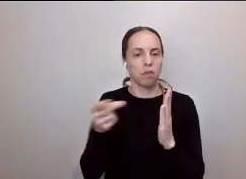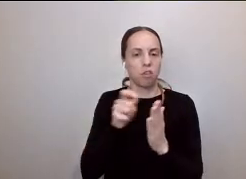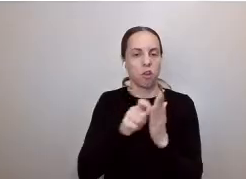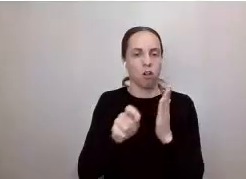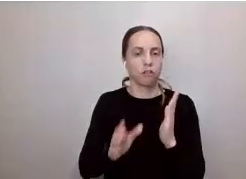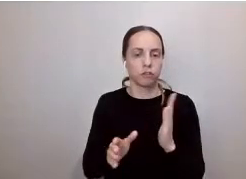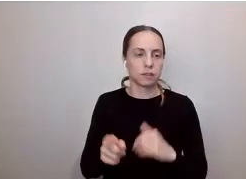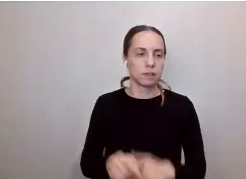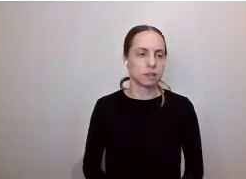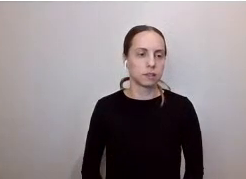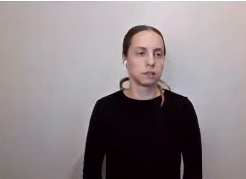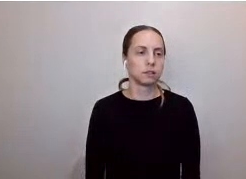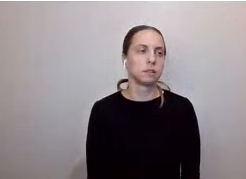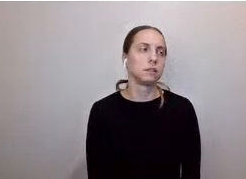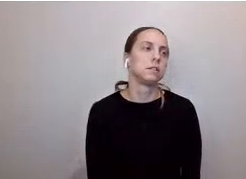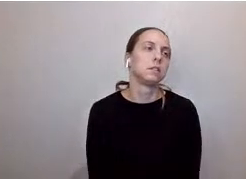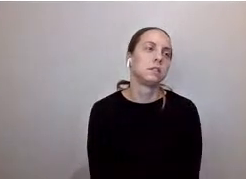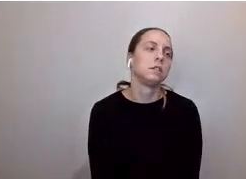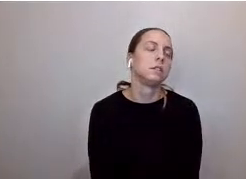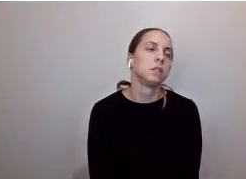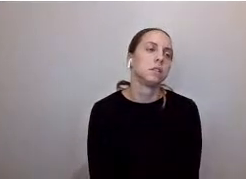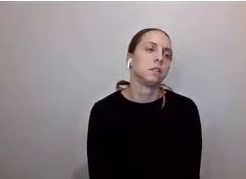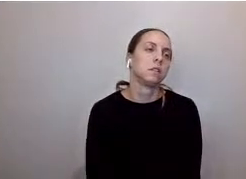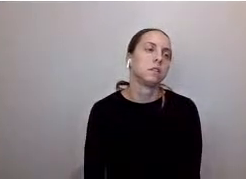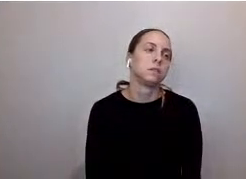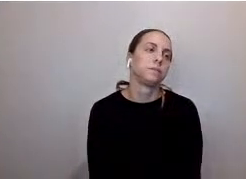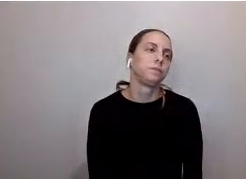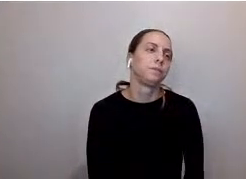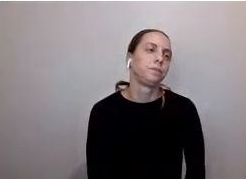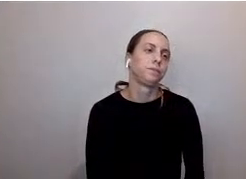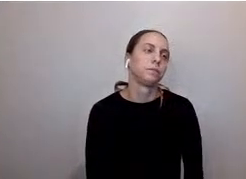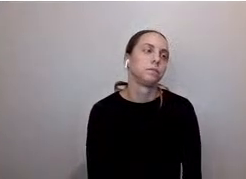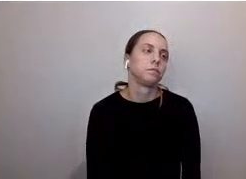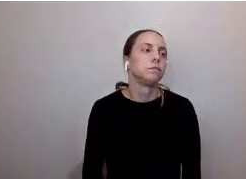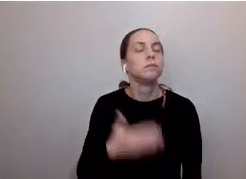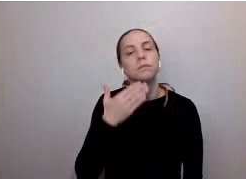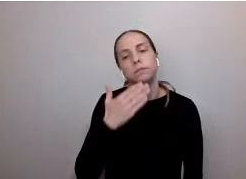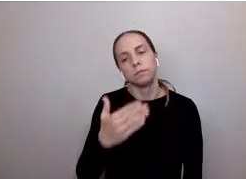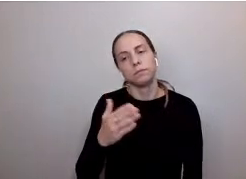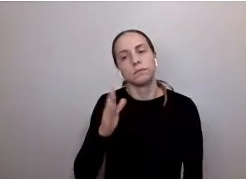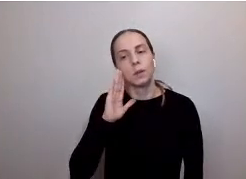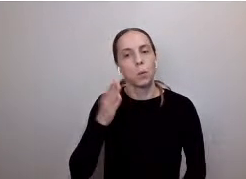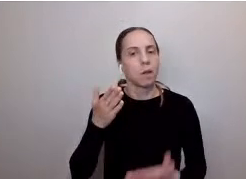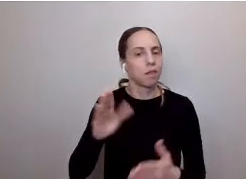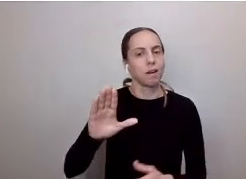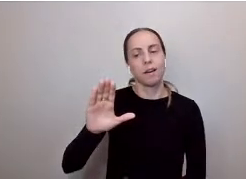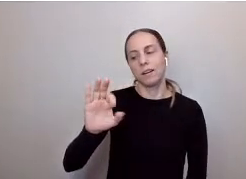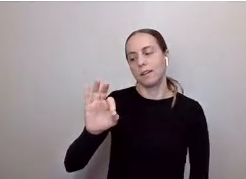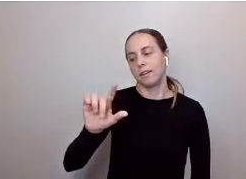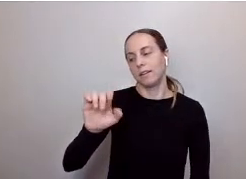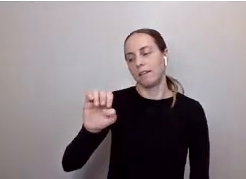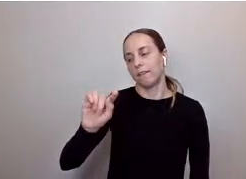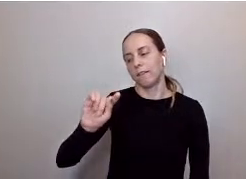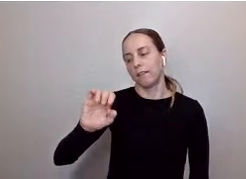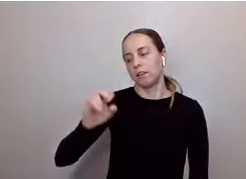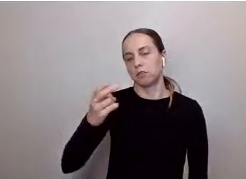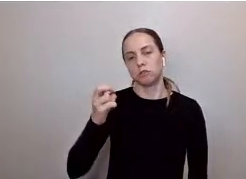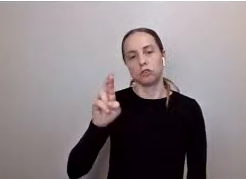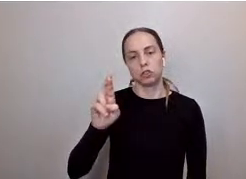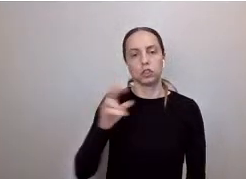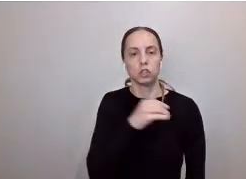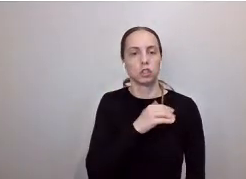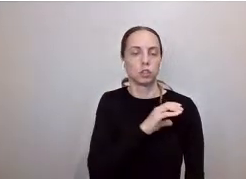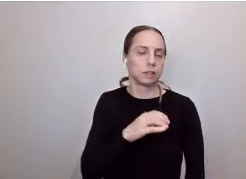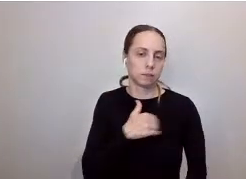Thank you, Madam Chair. I'll let Councilmember Fletcher, because I just heard him jump in. So please go ahead, Mr. Councilmember Fletcher. This